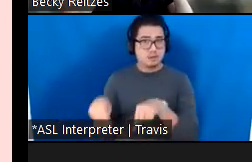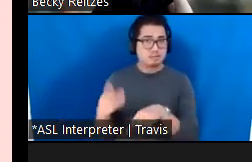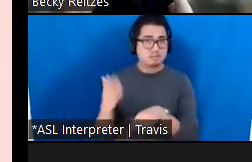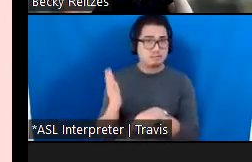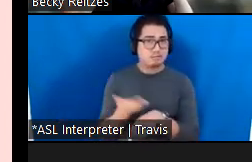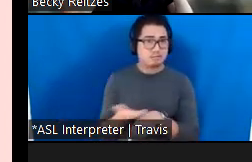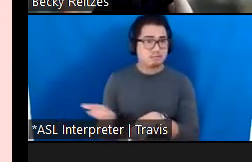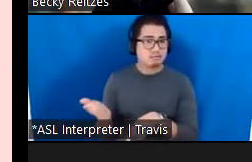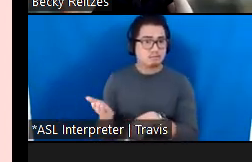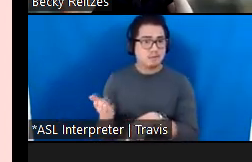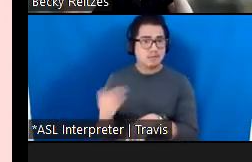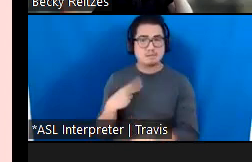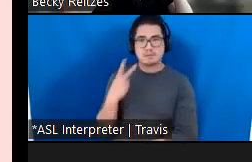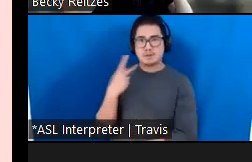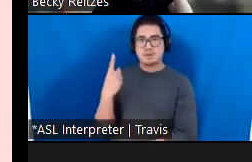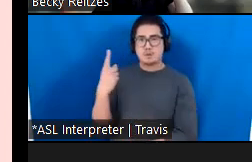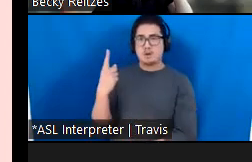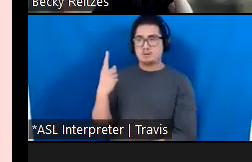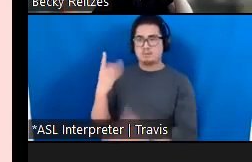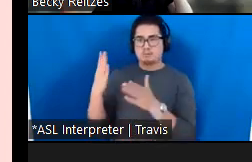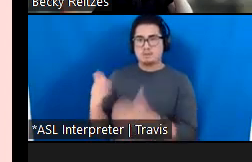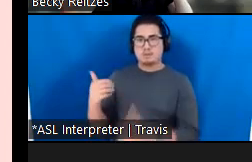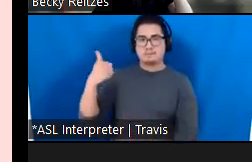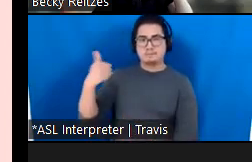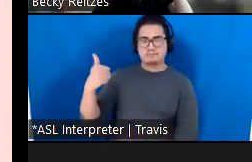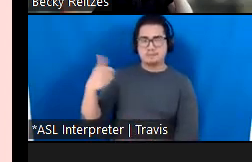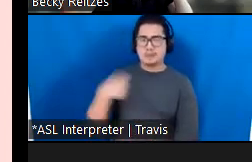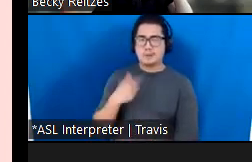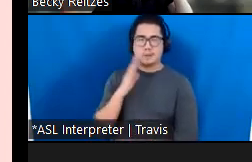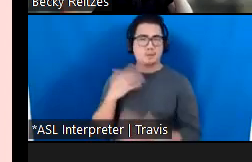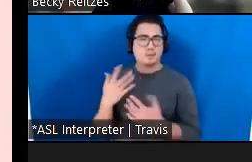I only see one thumbs up, so I'll give it another minute.